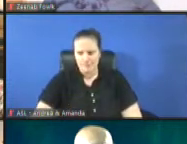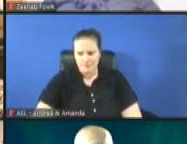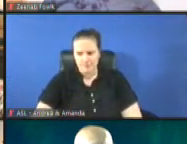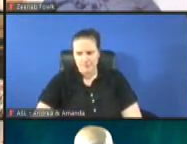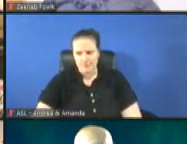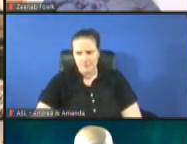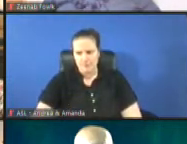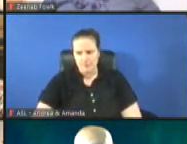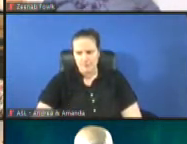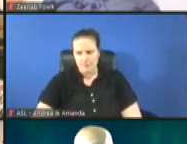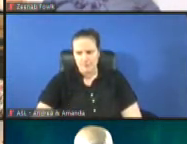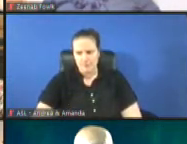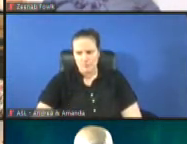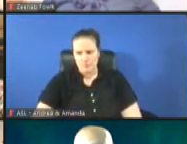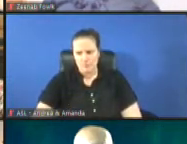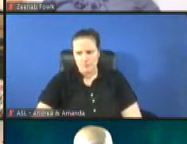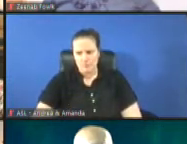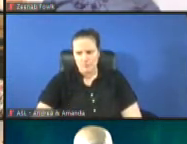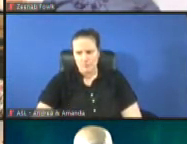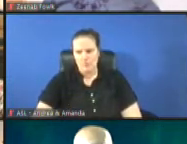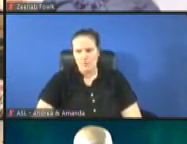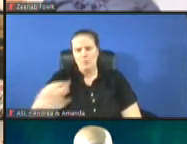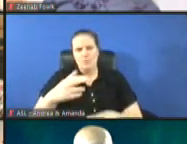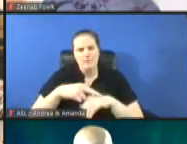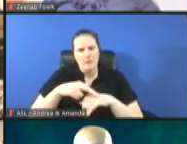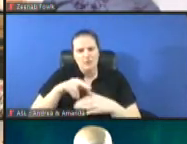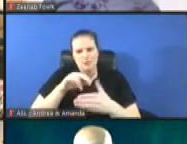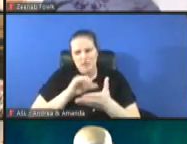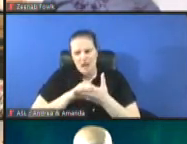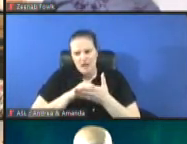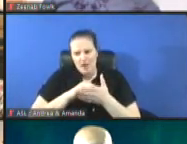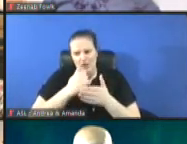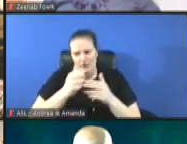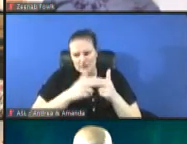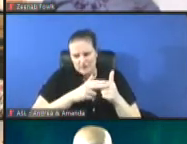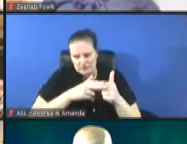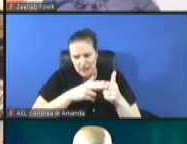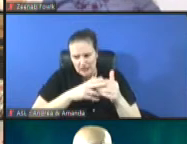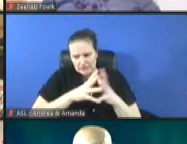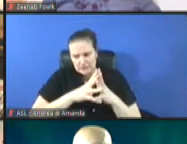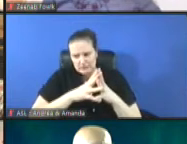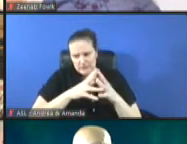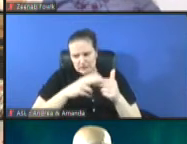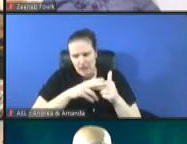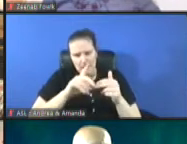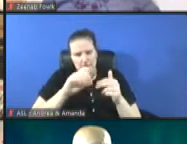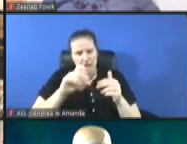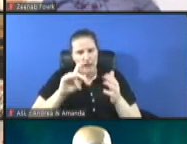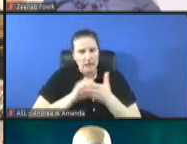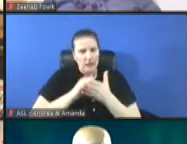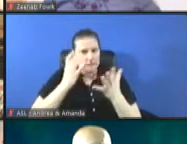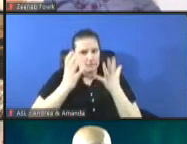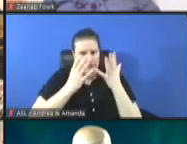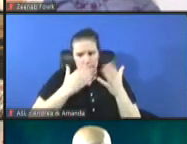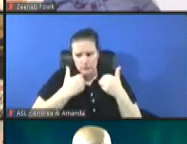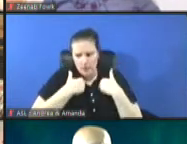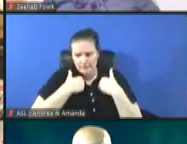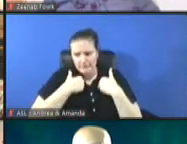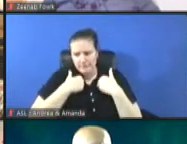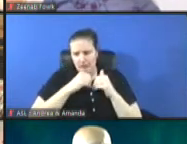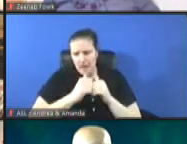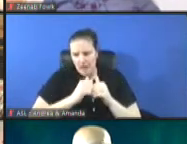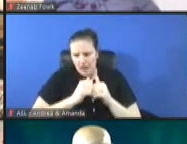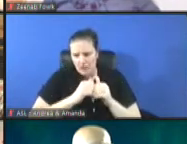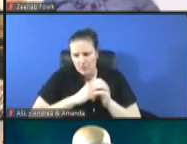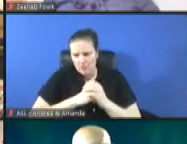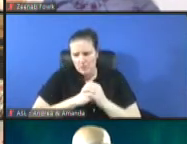refer to some of the things in this in other slides in that slide deck. It's embarrassing that